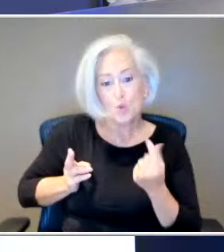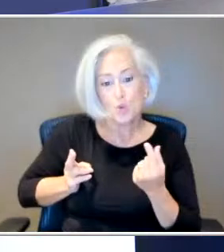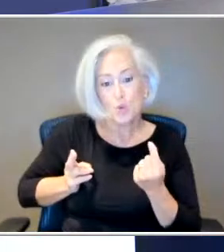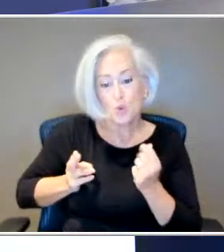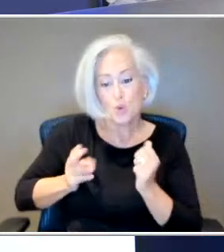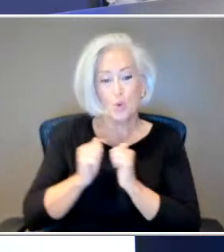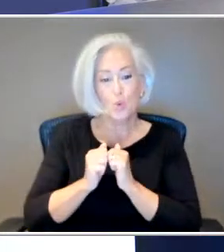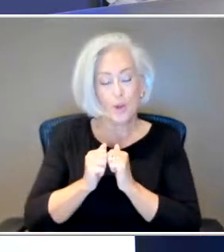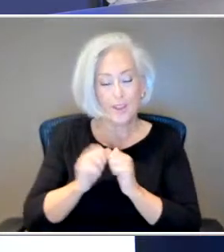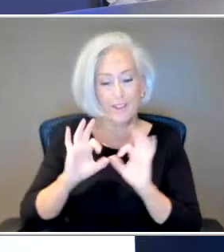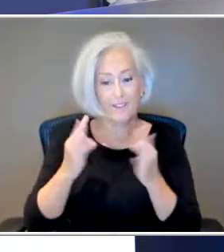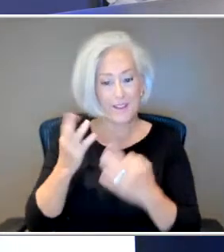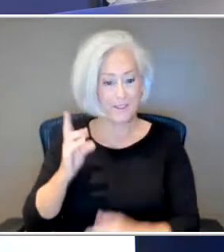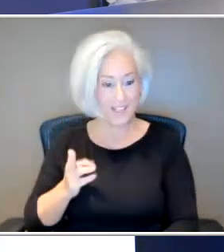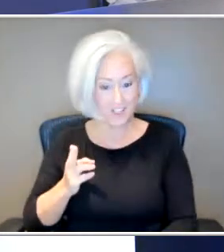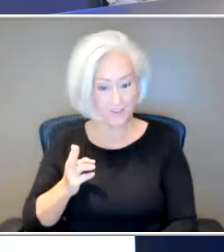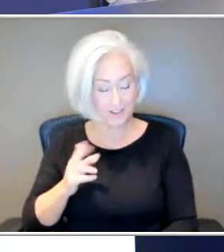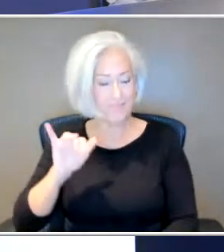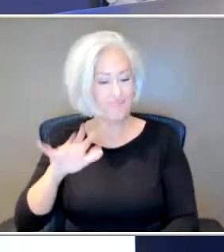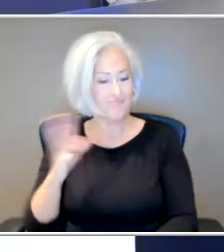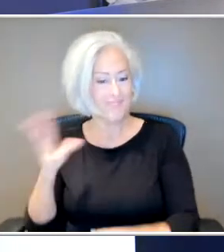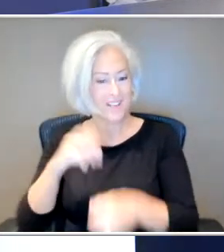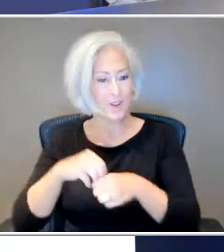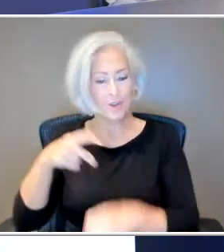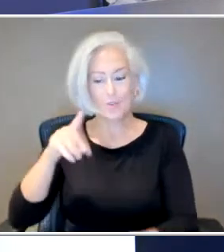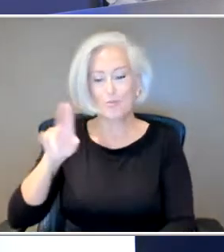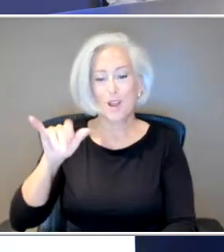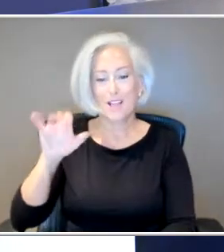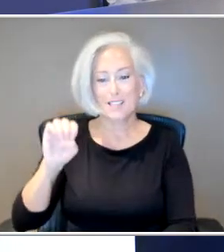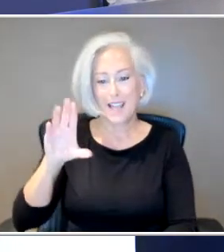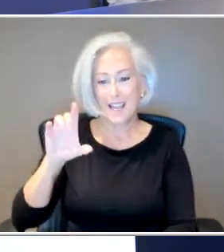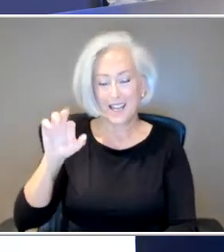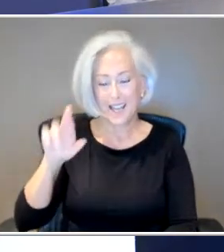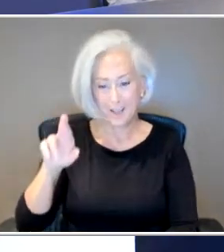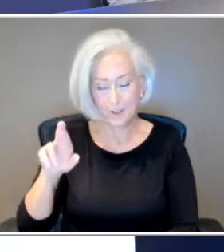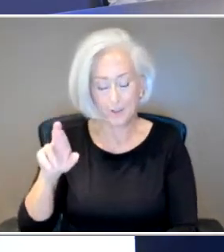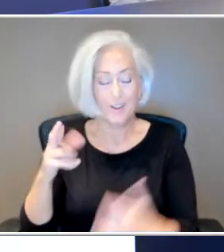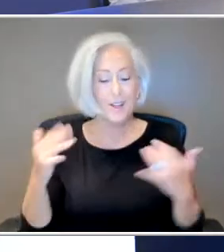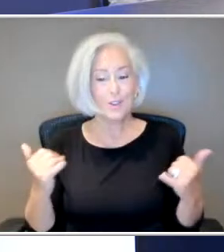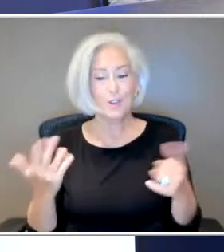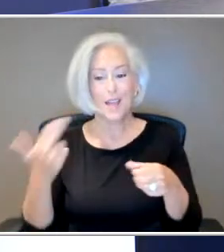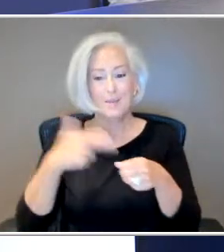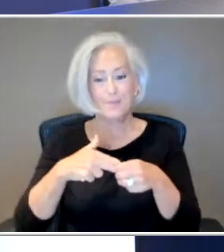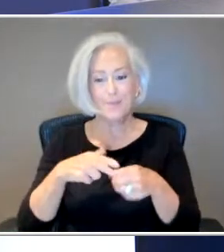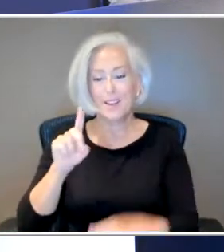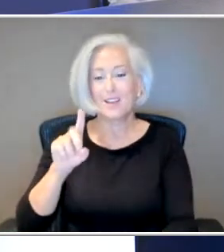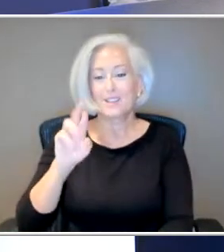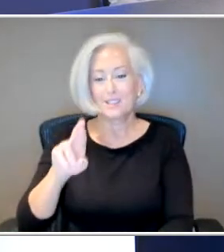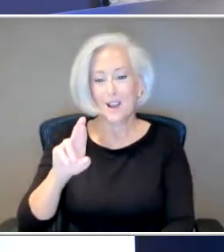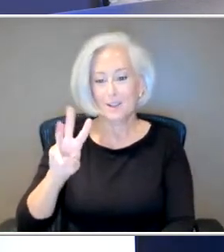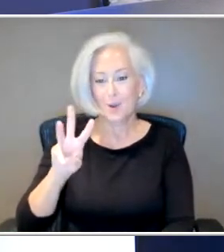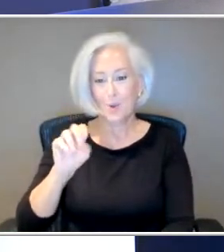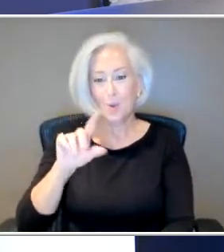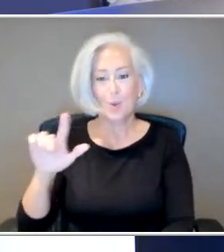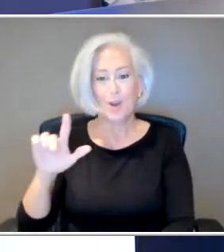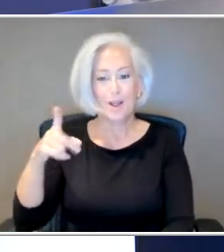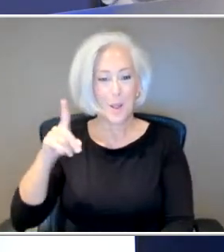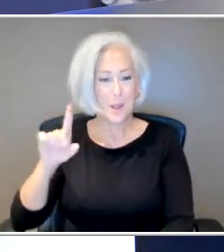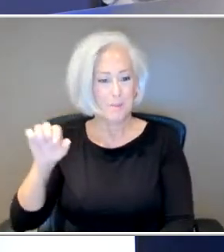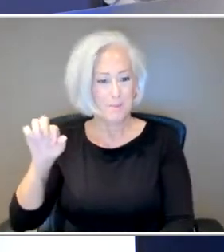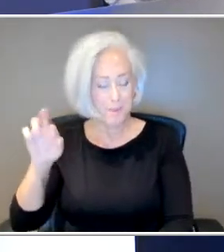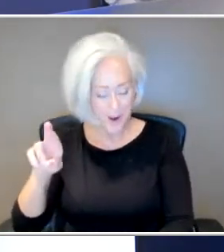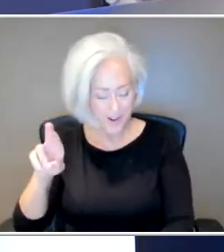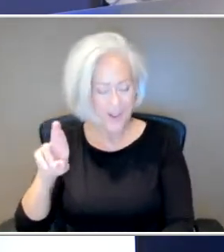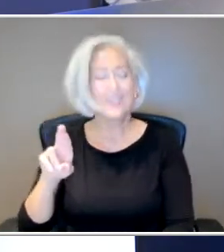today by Dr. Will Parker, urologic oncologist here at the University of Kansas Cancer Center. Are you getting tired of us yet? Not yet. Never tired of talking